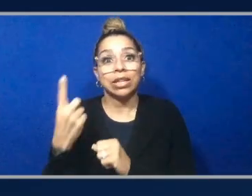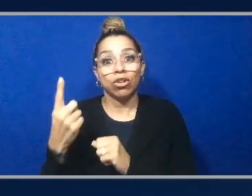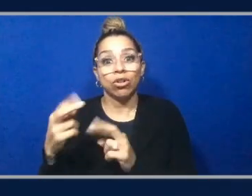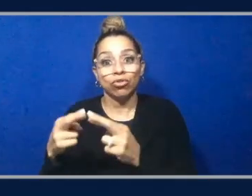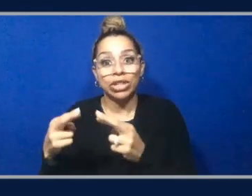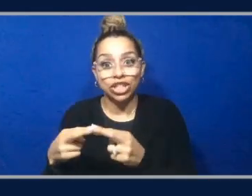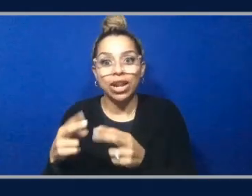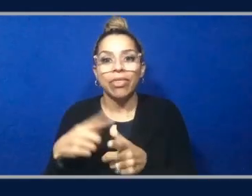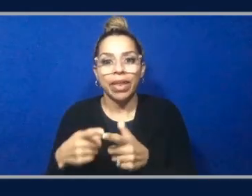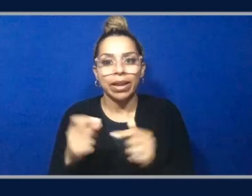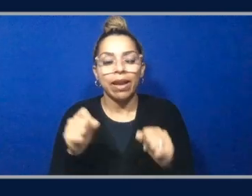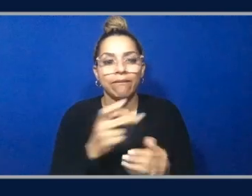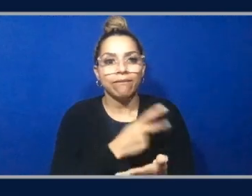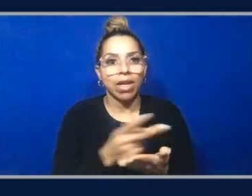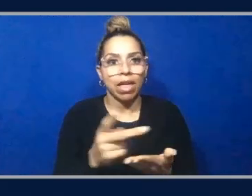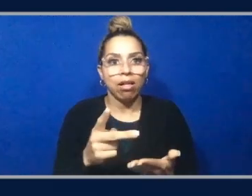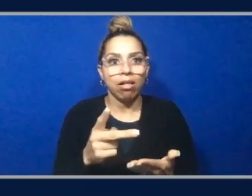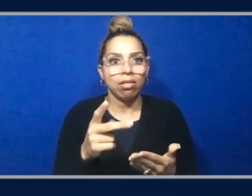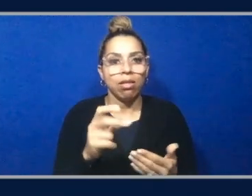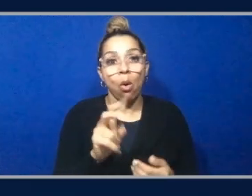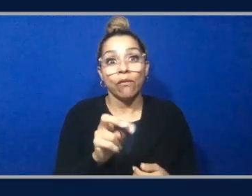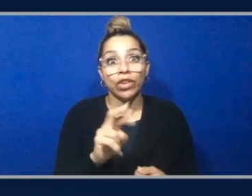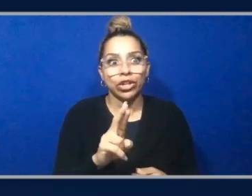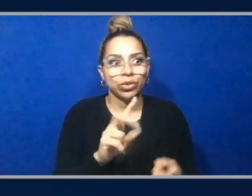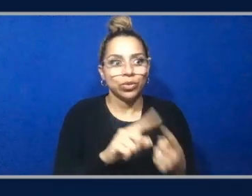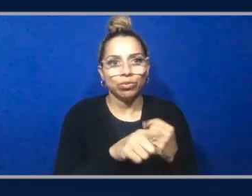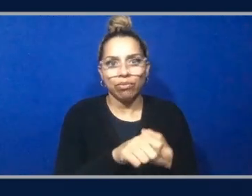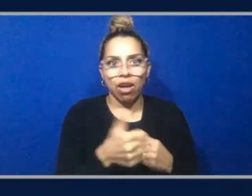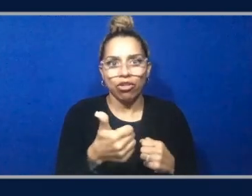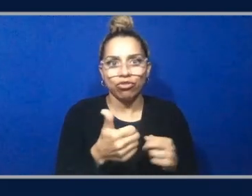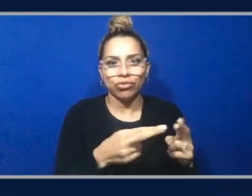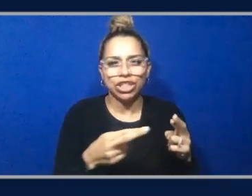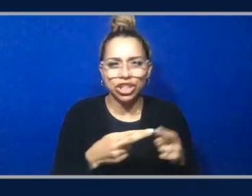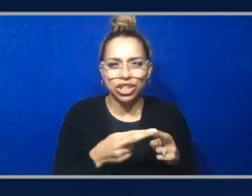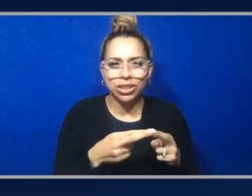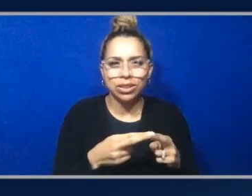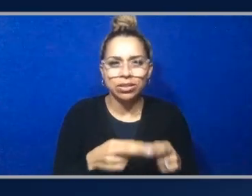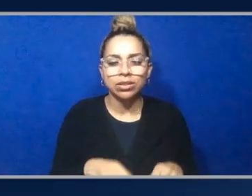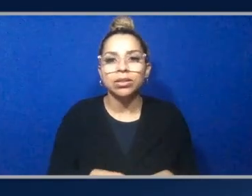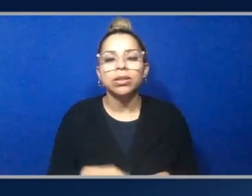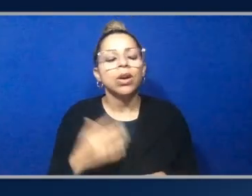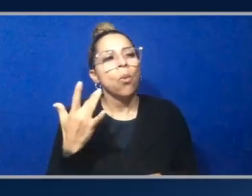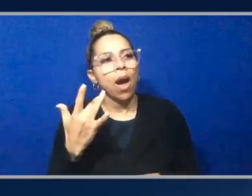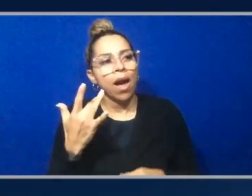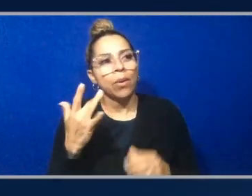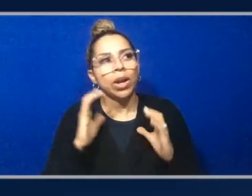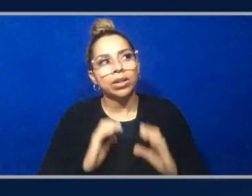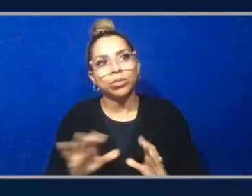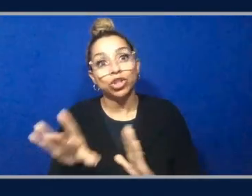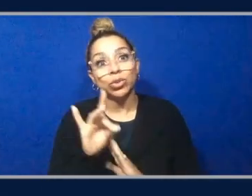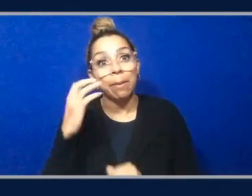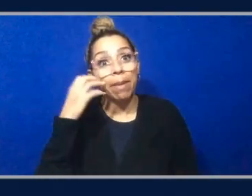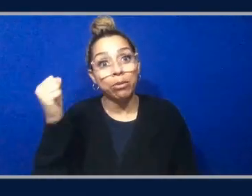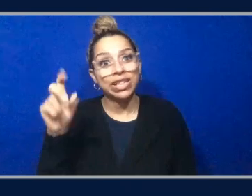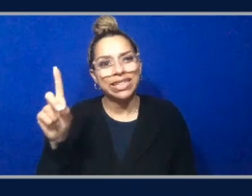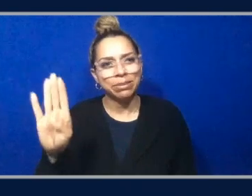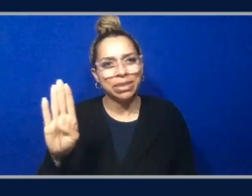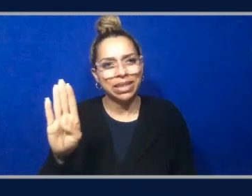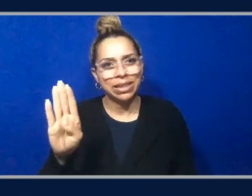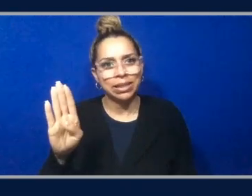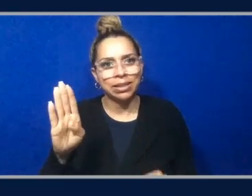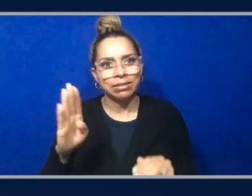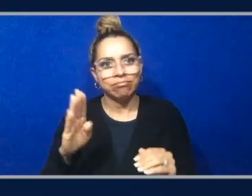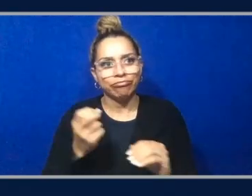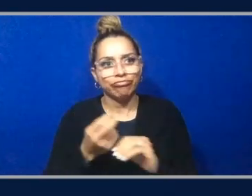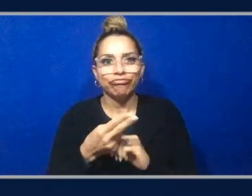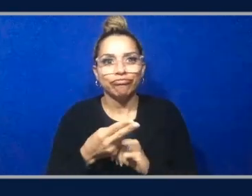And why would a customer choose this? I guess, why would a customer choose MemoryDB over whatever else they may be considering? For